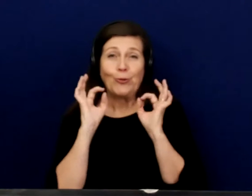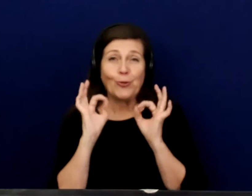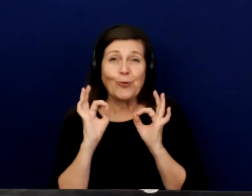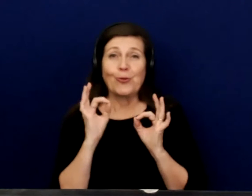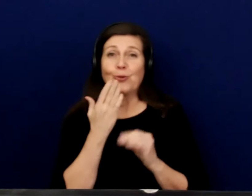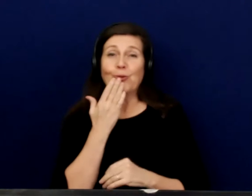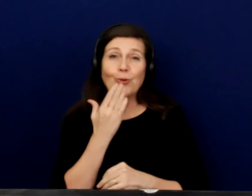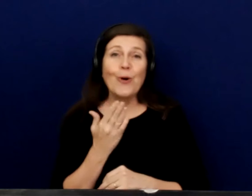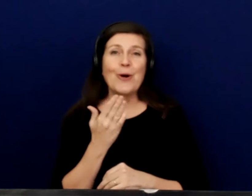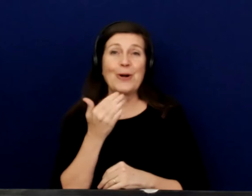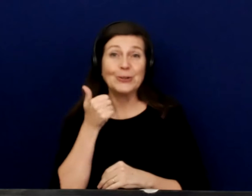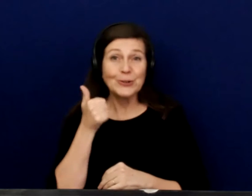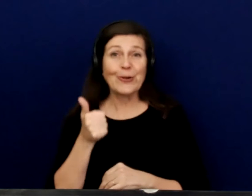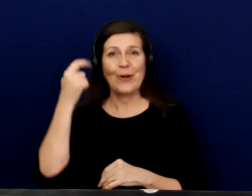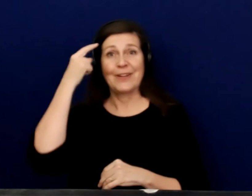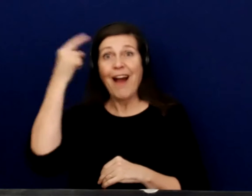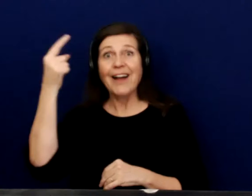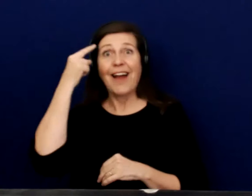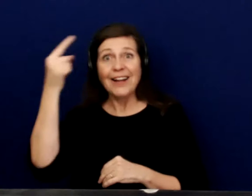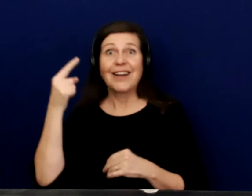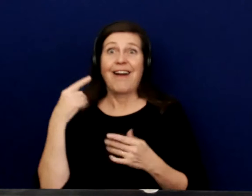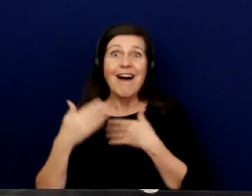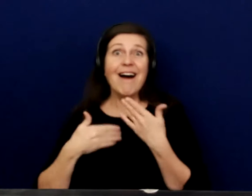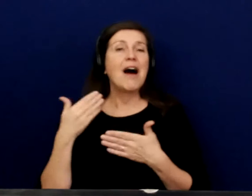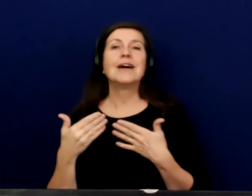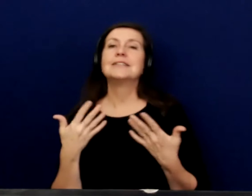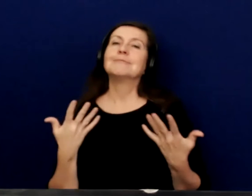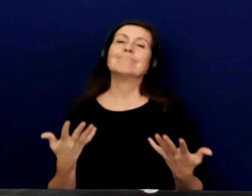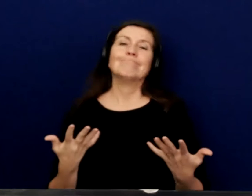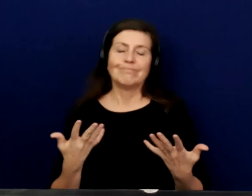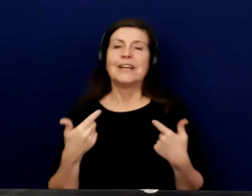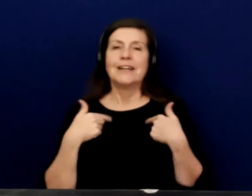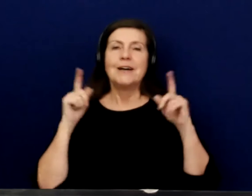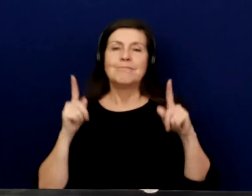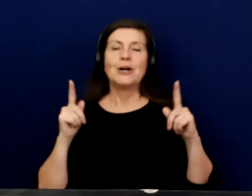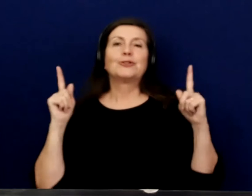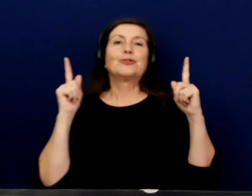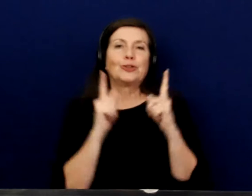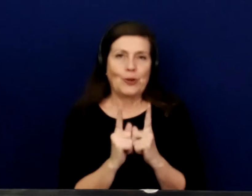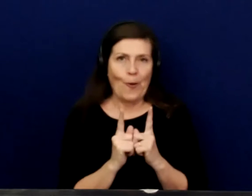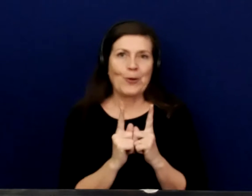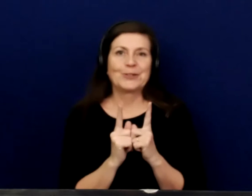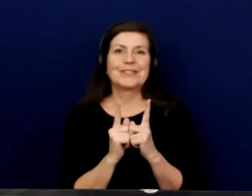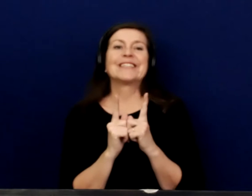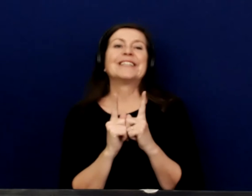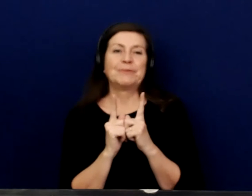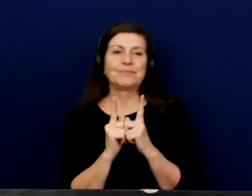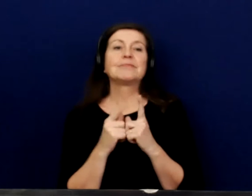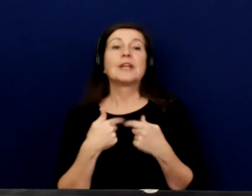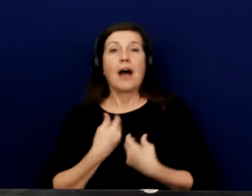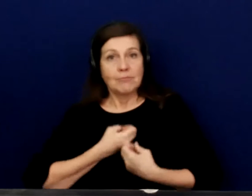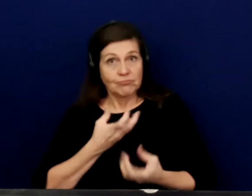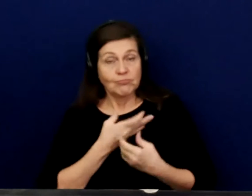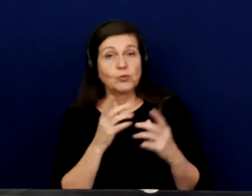of discussion. So we will have to make it short, but I will try to make a short presentation, and then Jakob